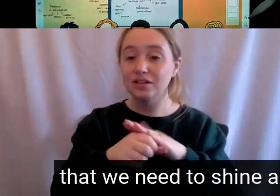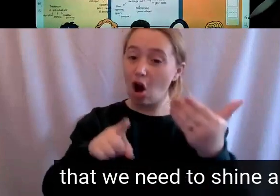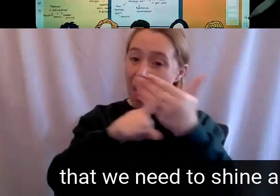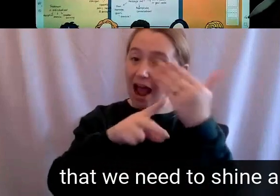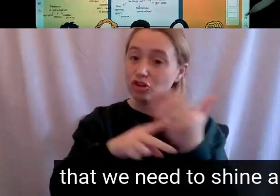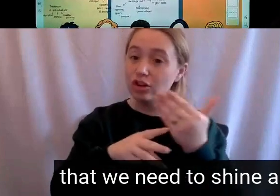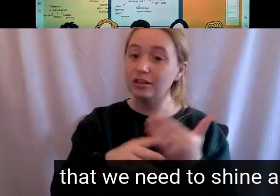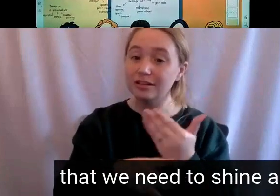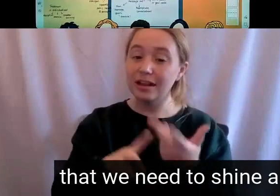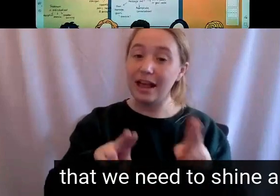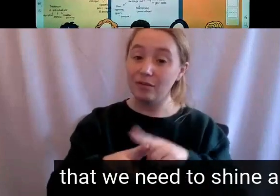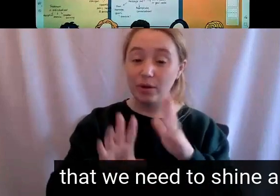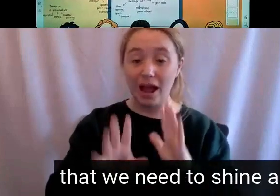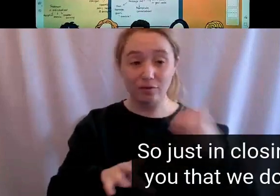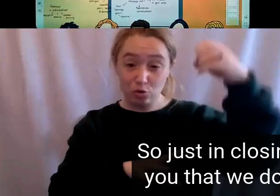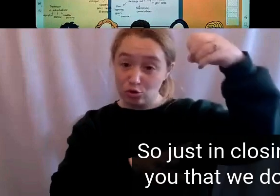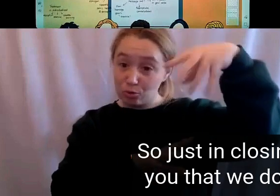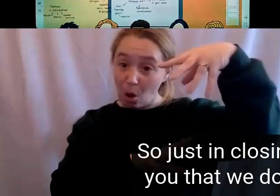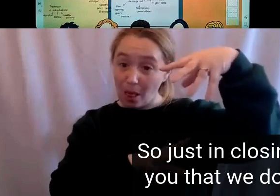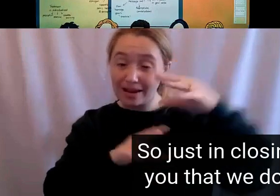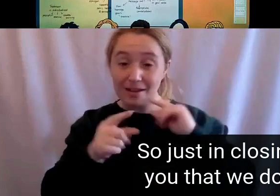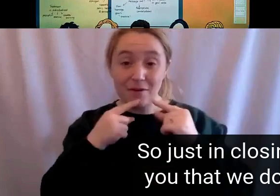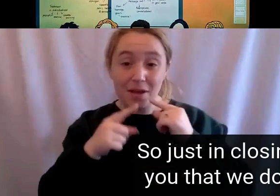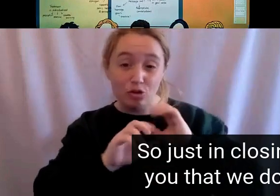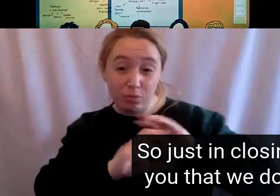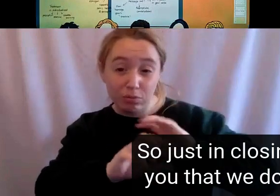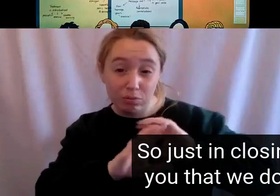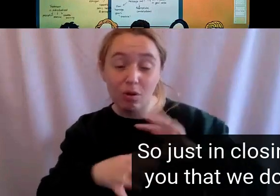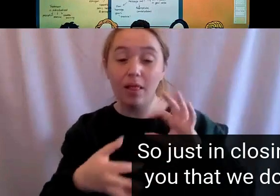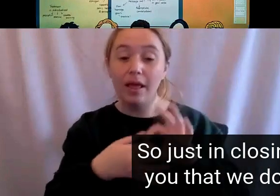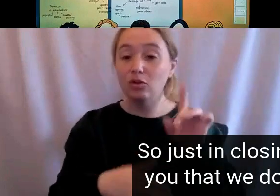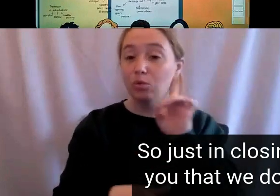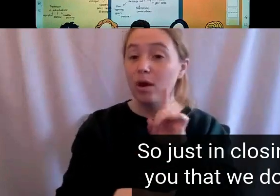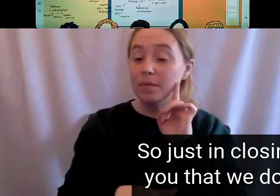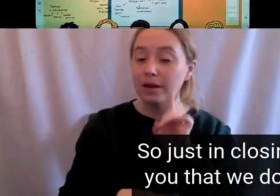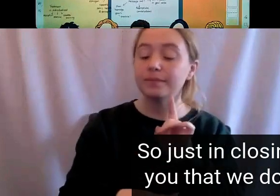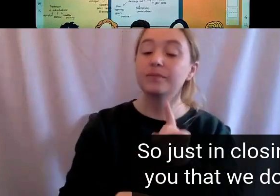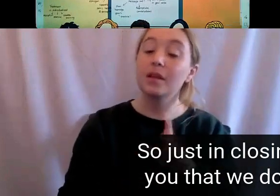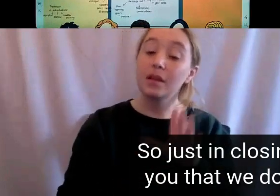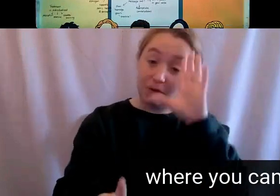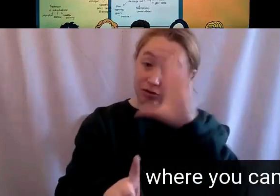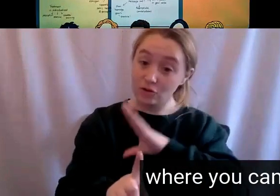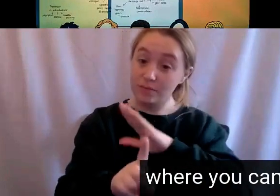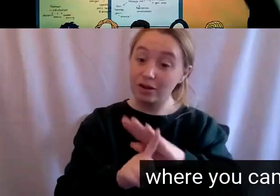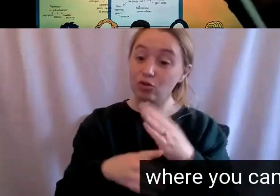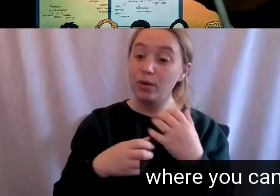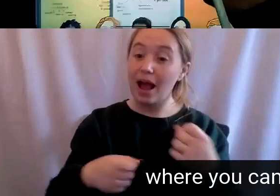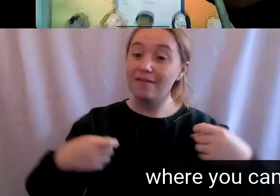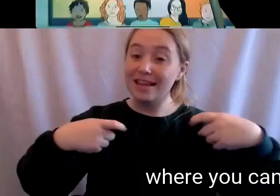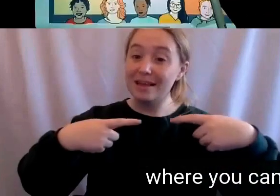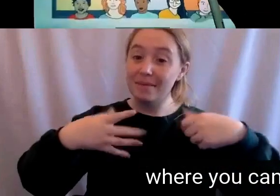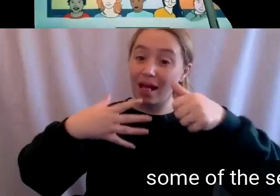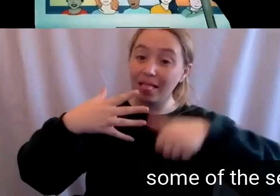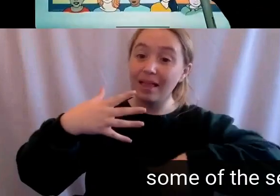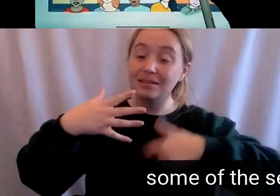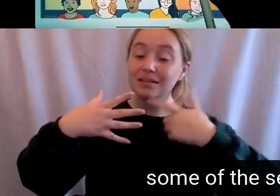to shine a spotlight related to women. So just in closing, can I just remind you that we do have a mailing list where you can keep in touch